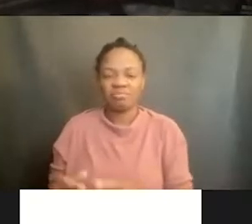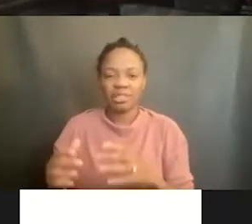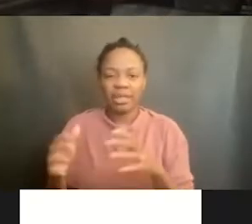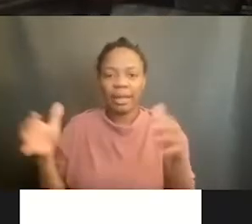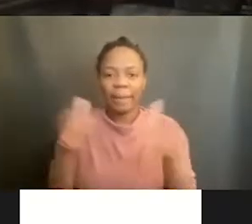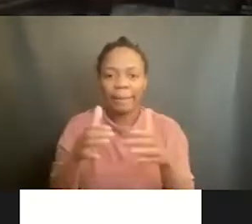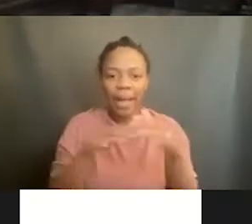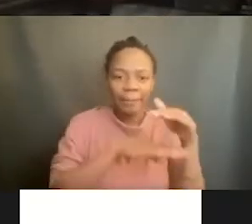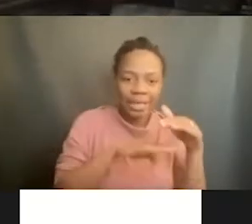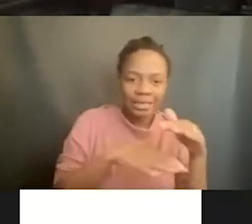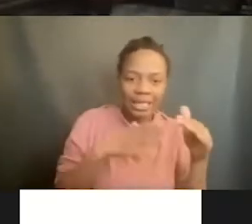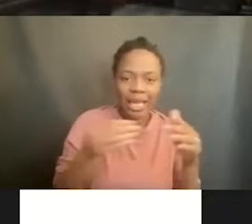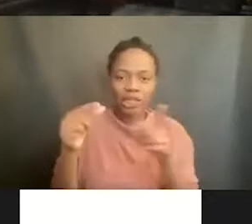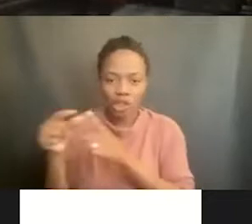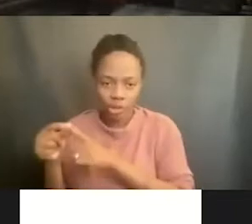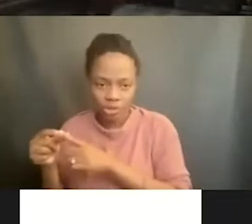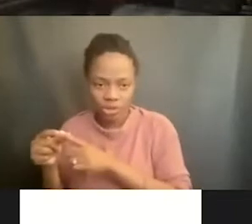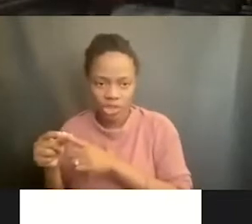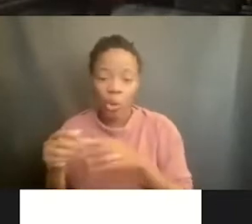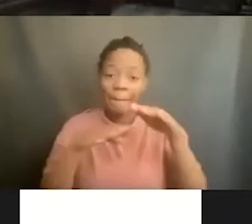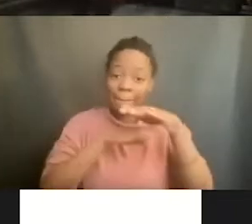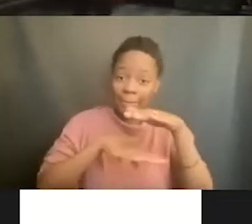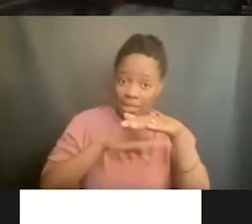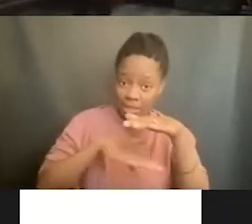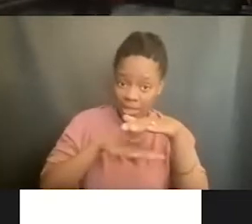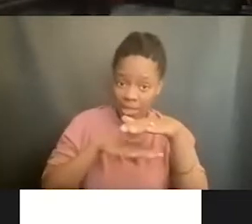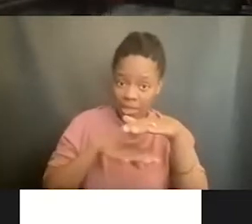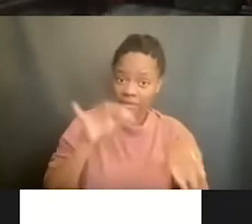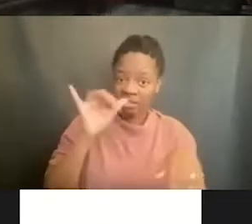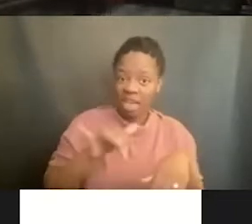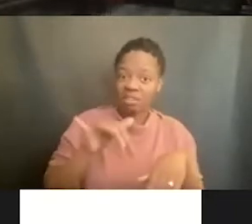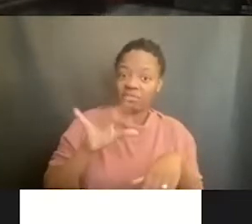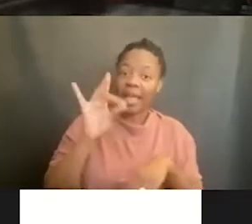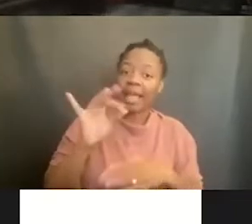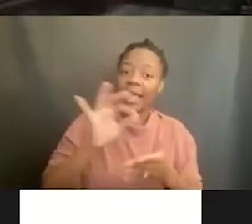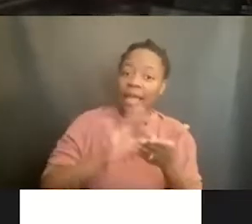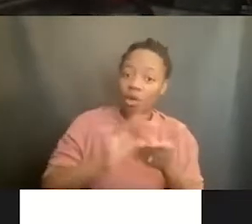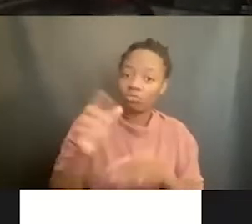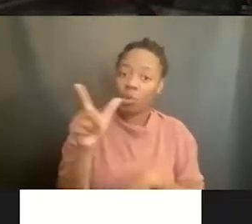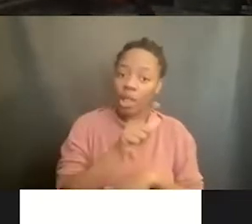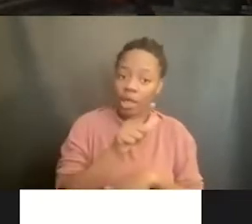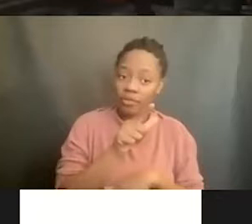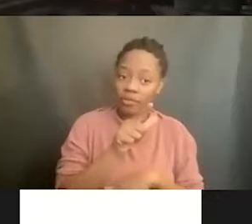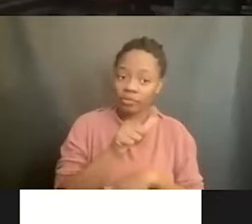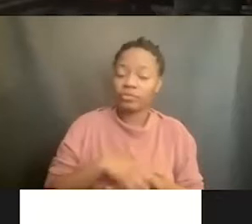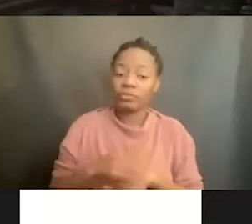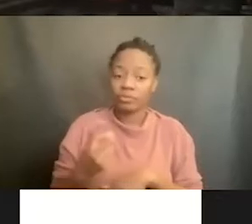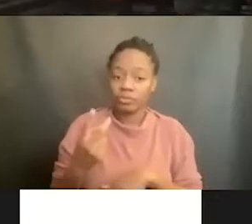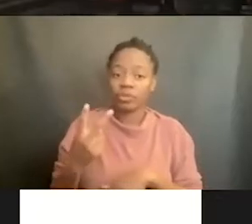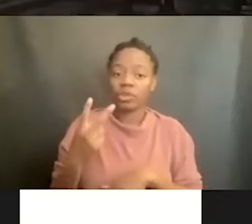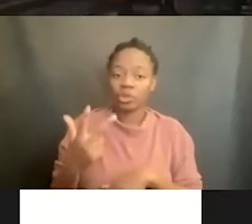choreography. So we're gonna go basic, which is our 8 count. So it's left, 1,